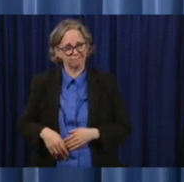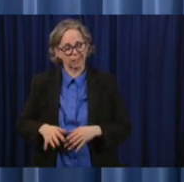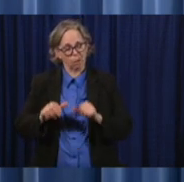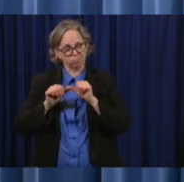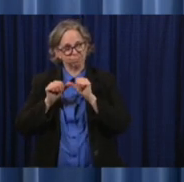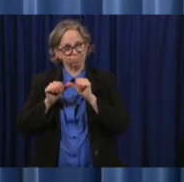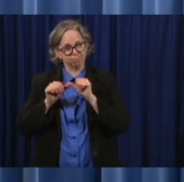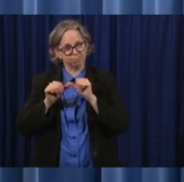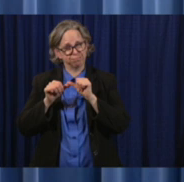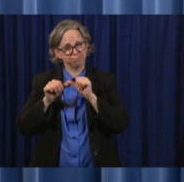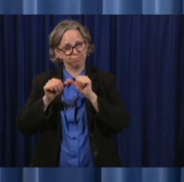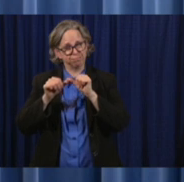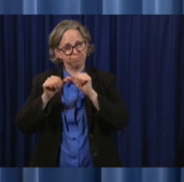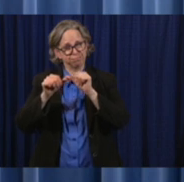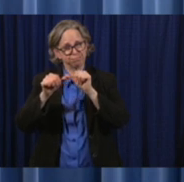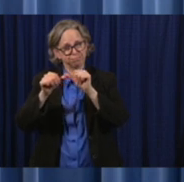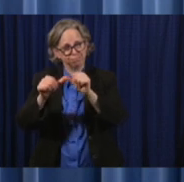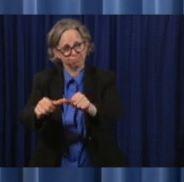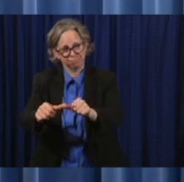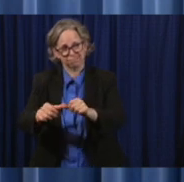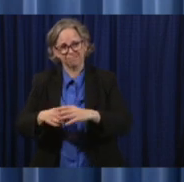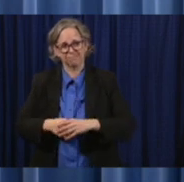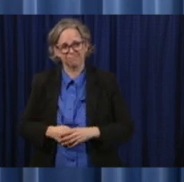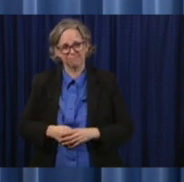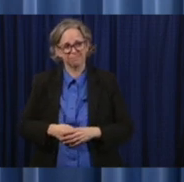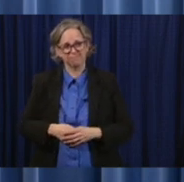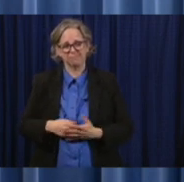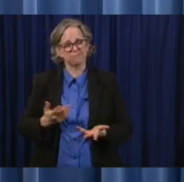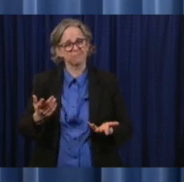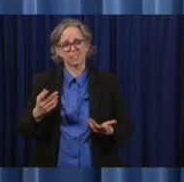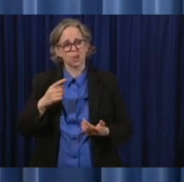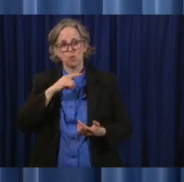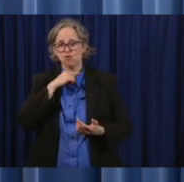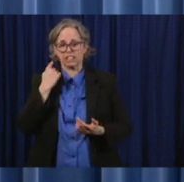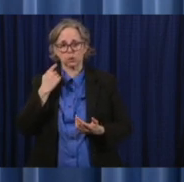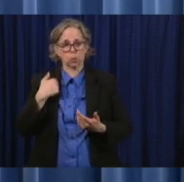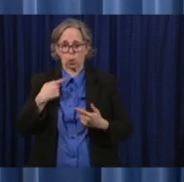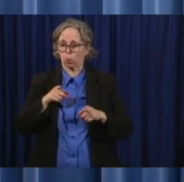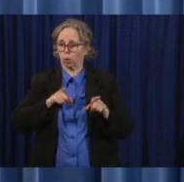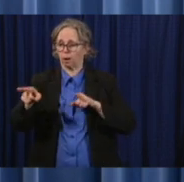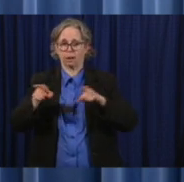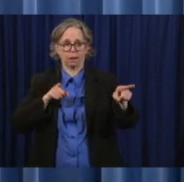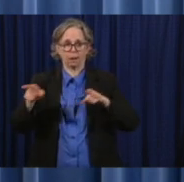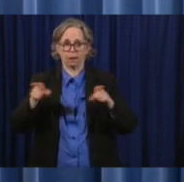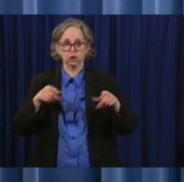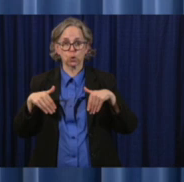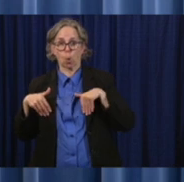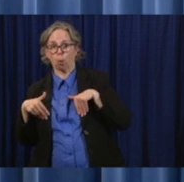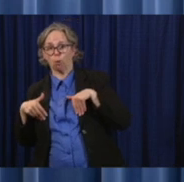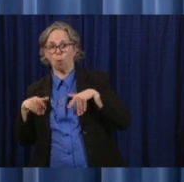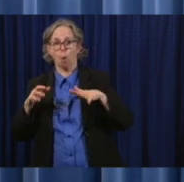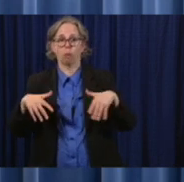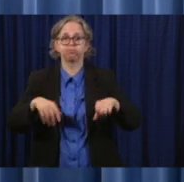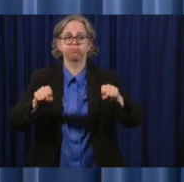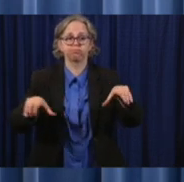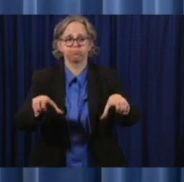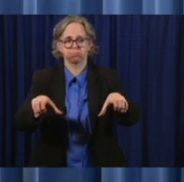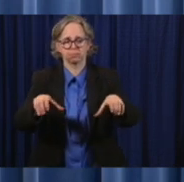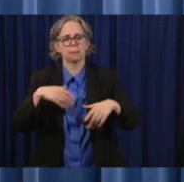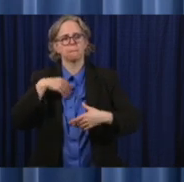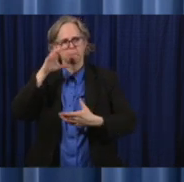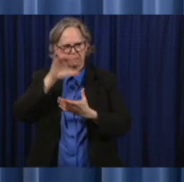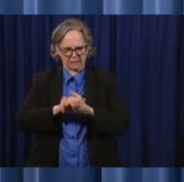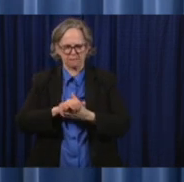So it's a risk whatever we do. I have confidence in Ohioans that we can get this done.